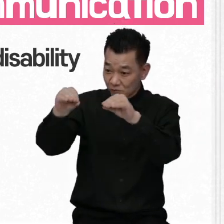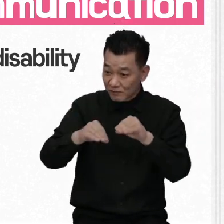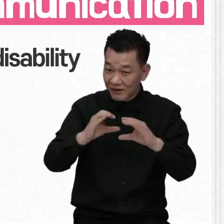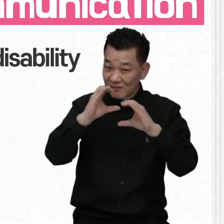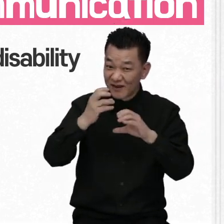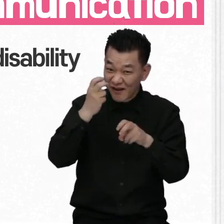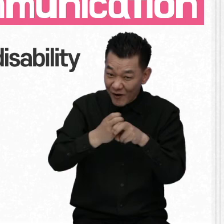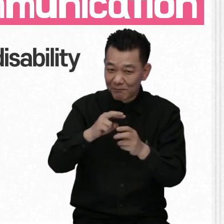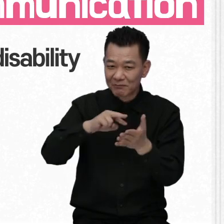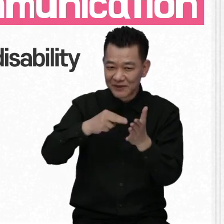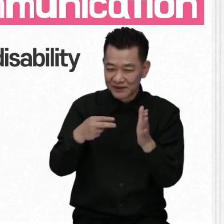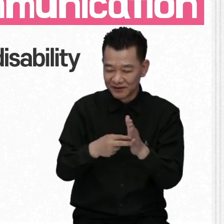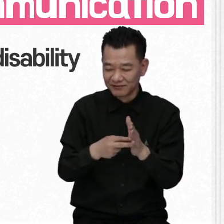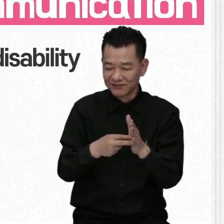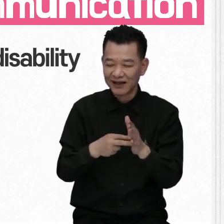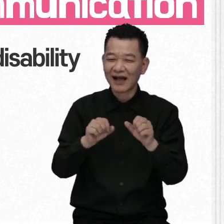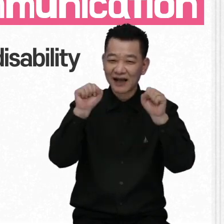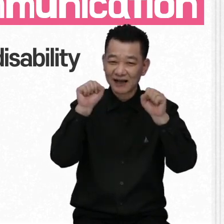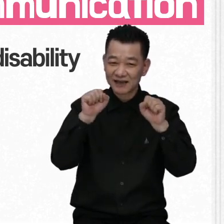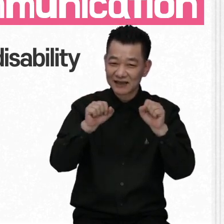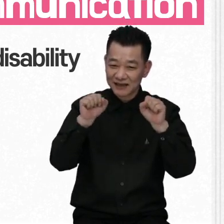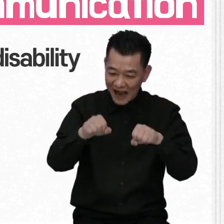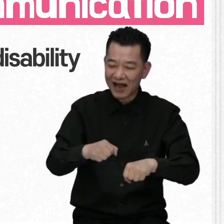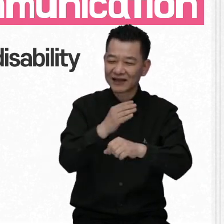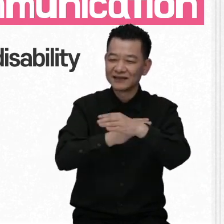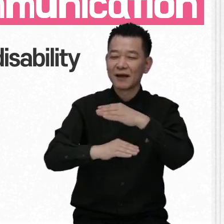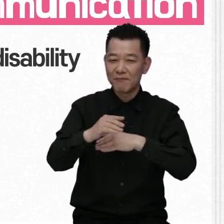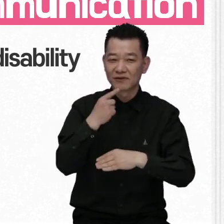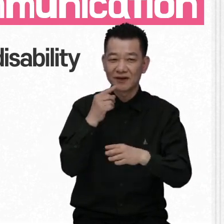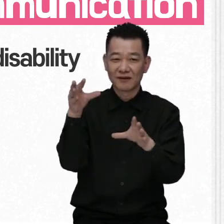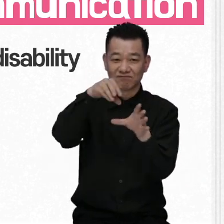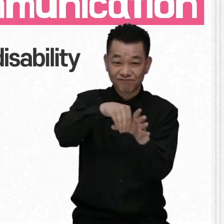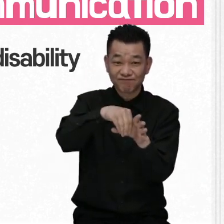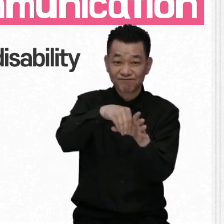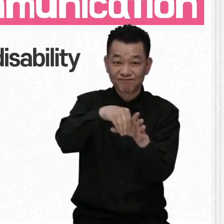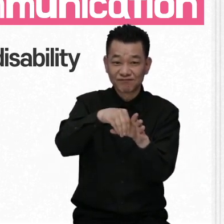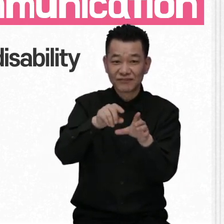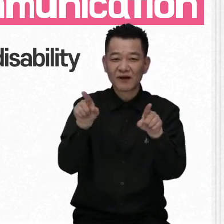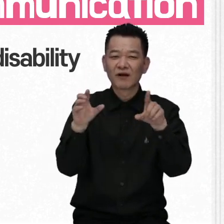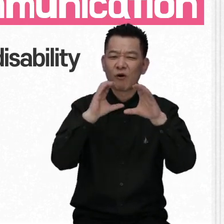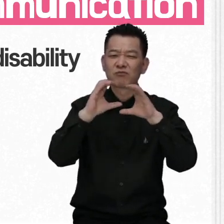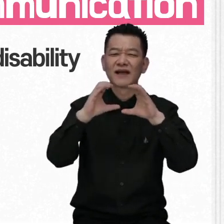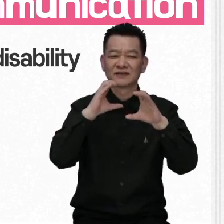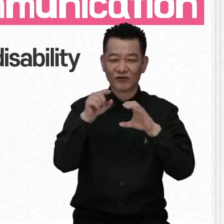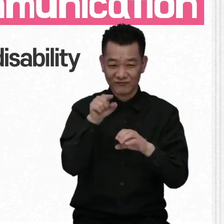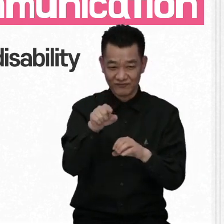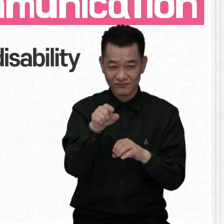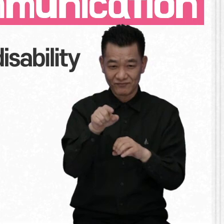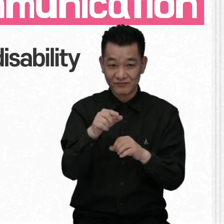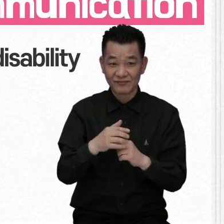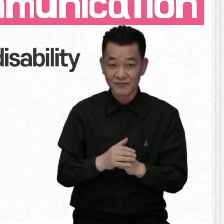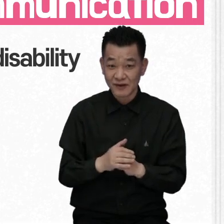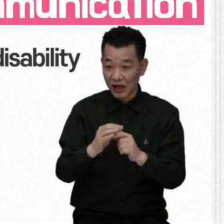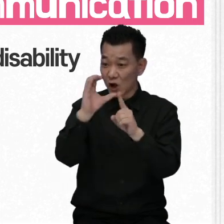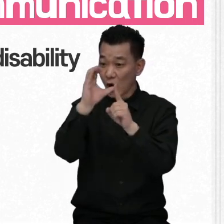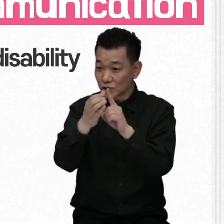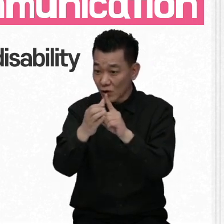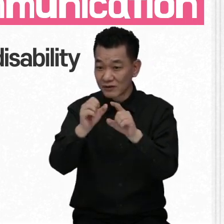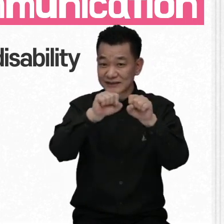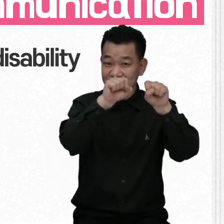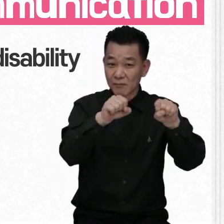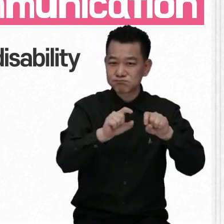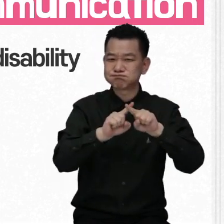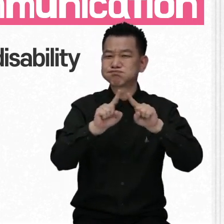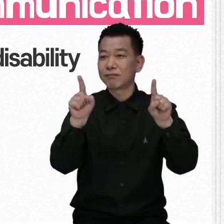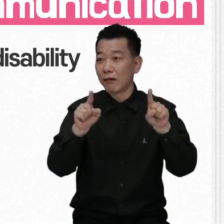Oh, so immigrants are regarded as a group of people with considerable limitations in daily lives, as they have hard